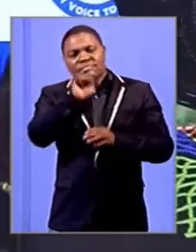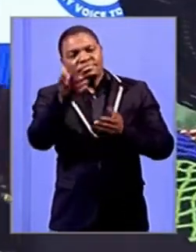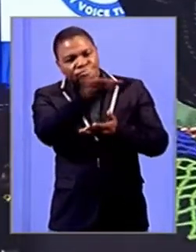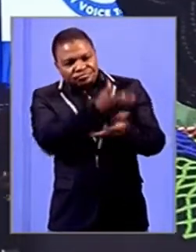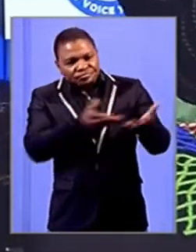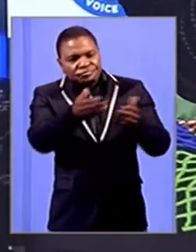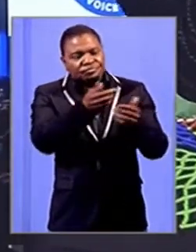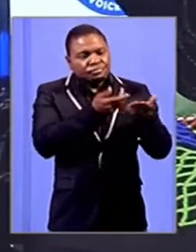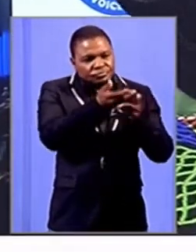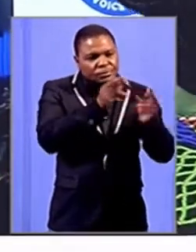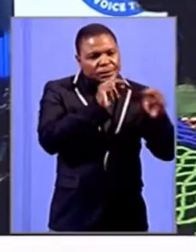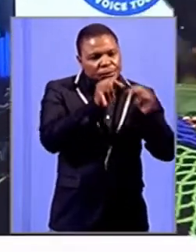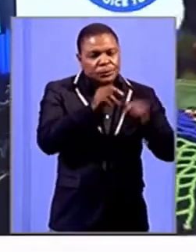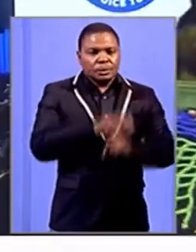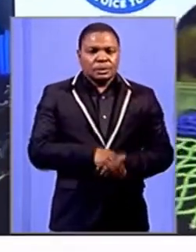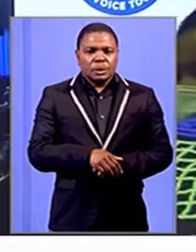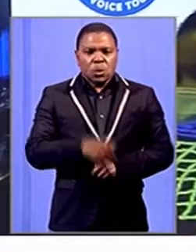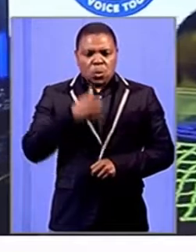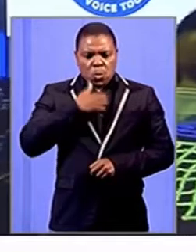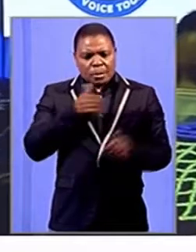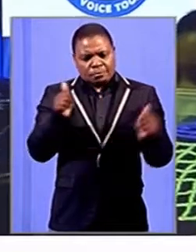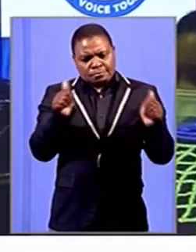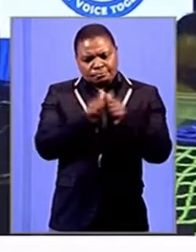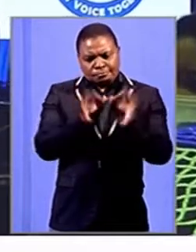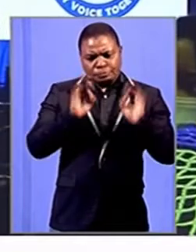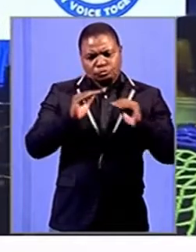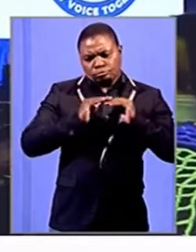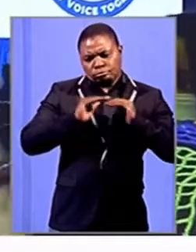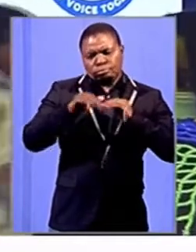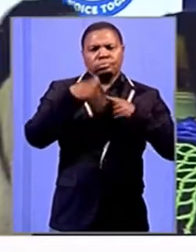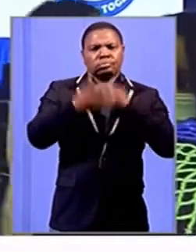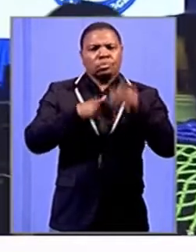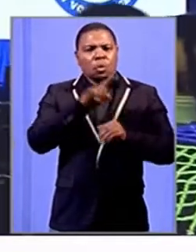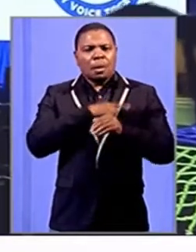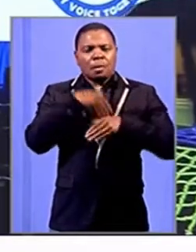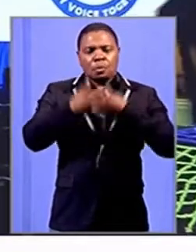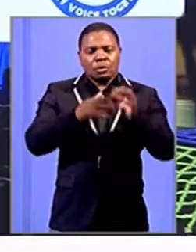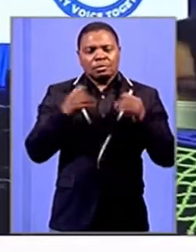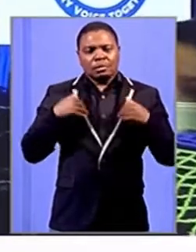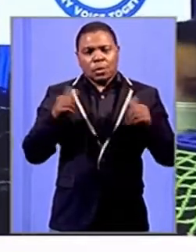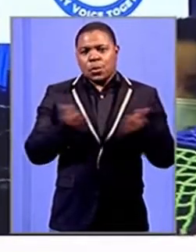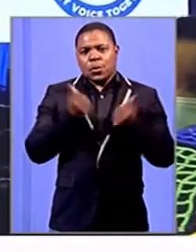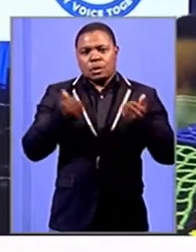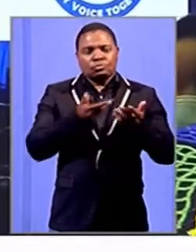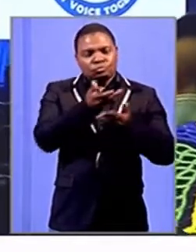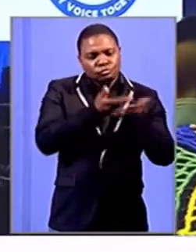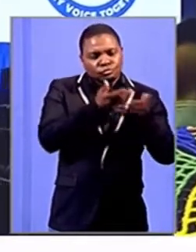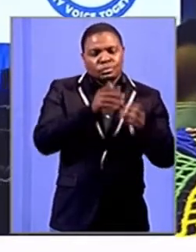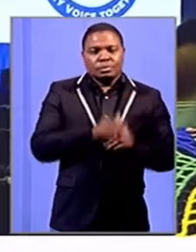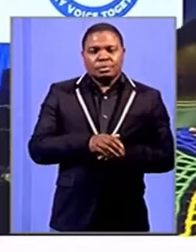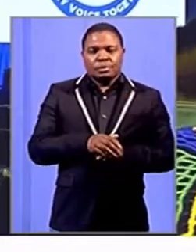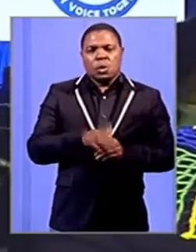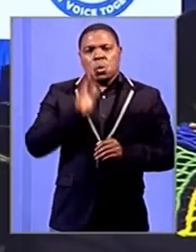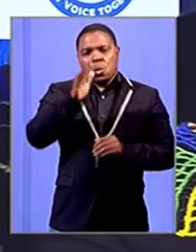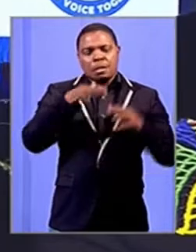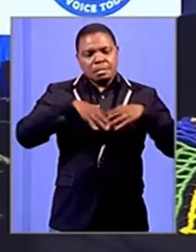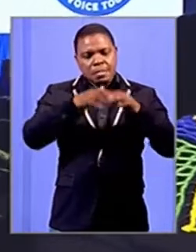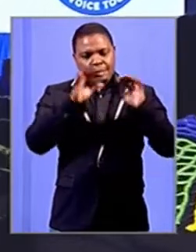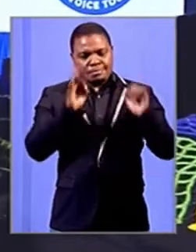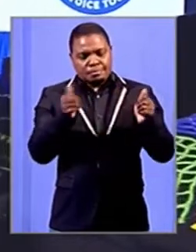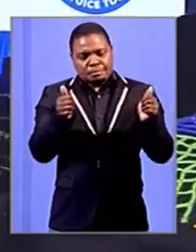will be certainly looking to create stable coalitions. Those processes have already started, and we look forward to being able to form stable